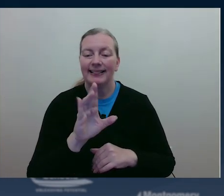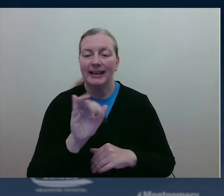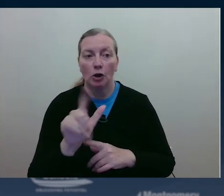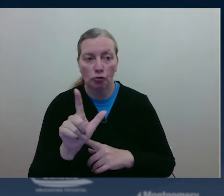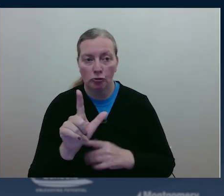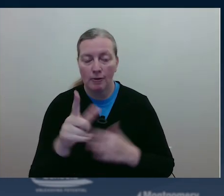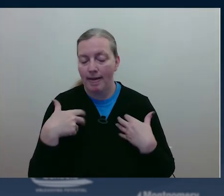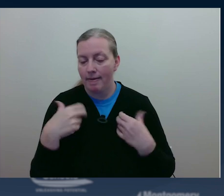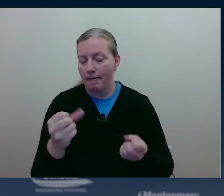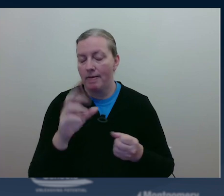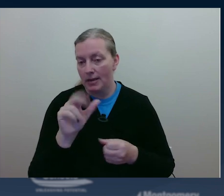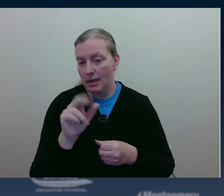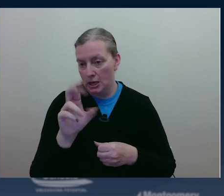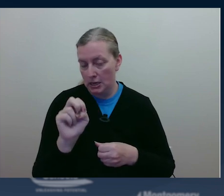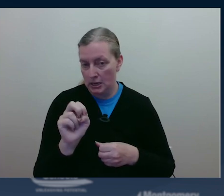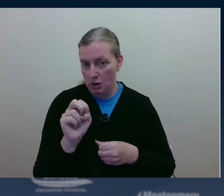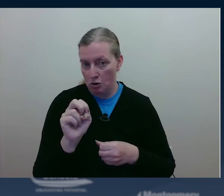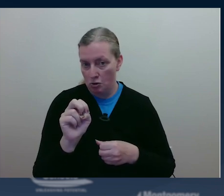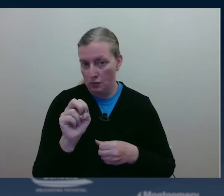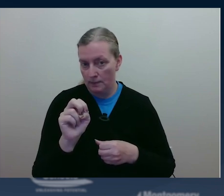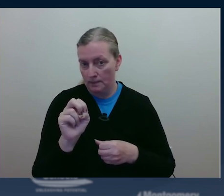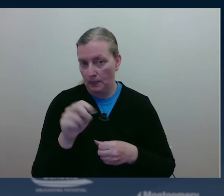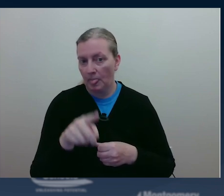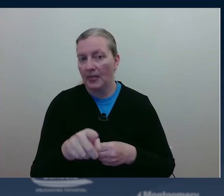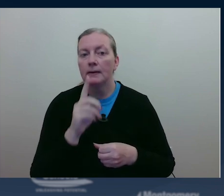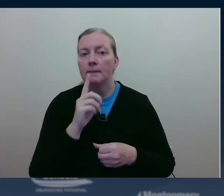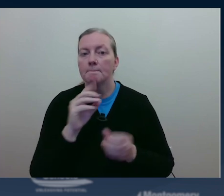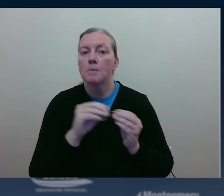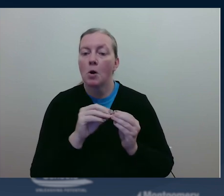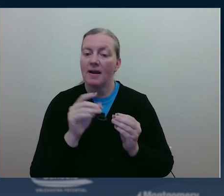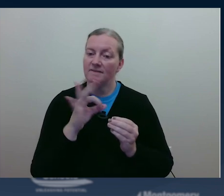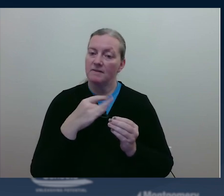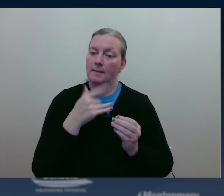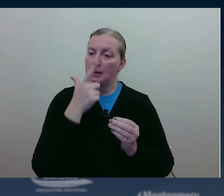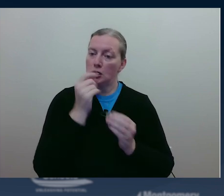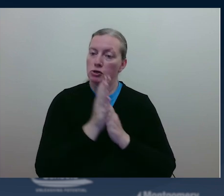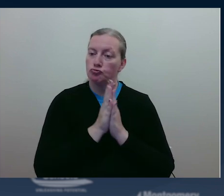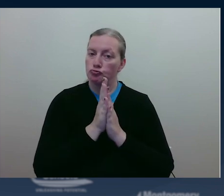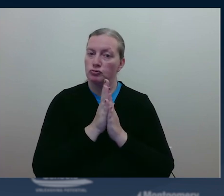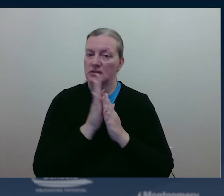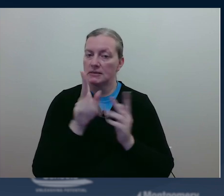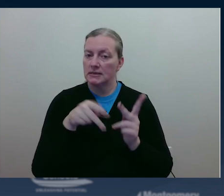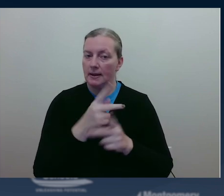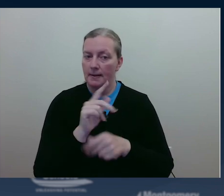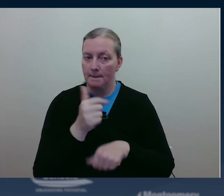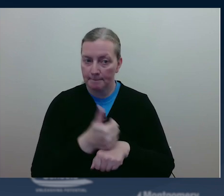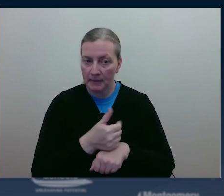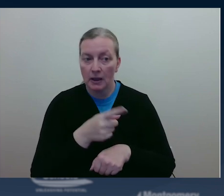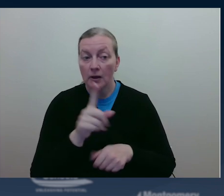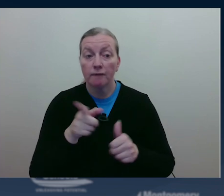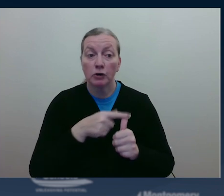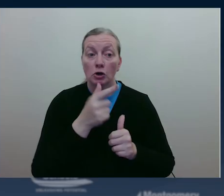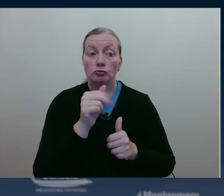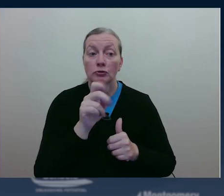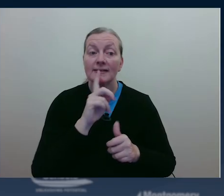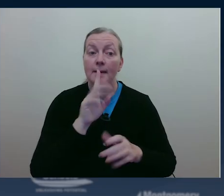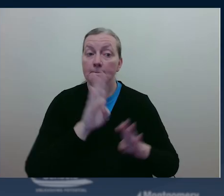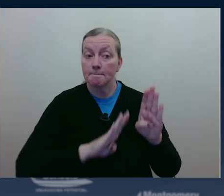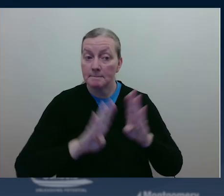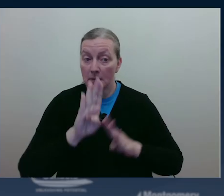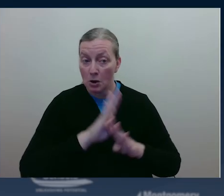interest-based. As you will see in grade 9, students will be doing biology, which is integrated with foundations of